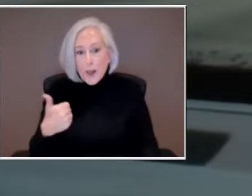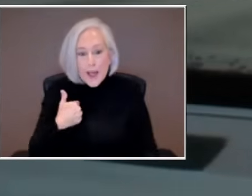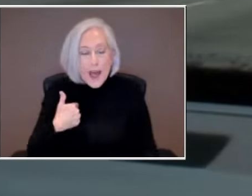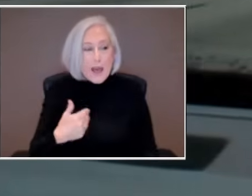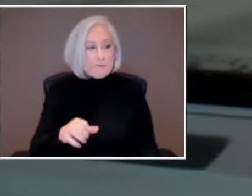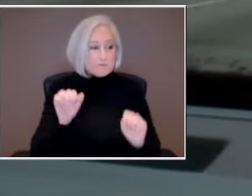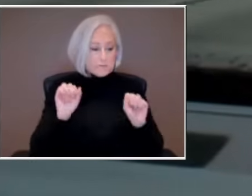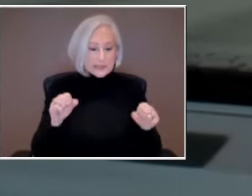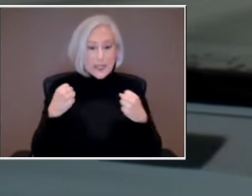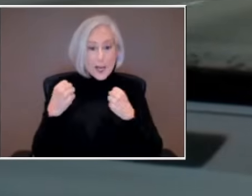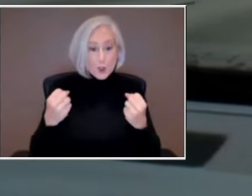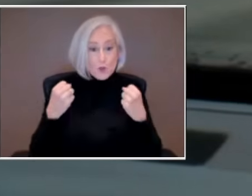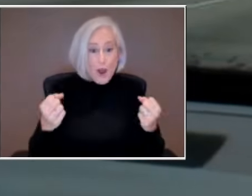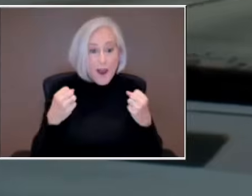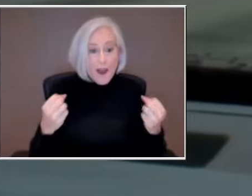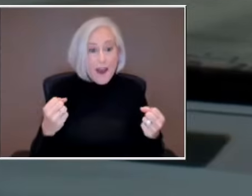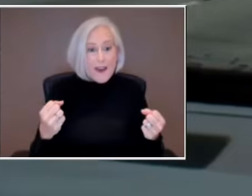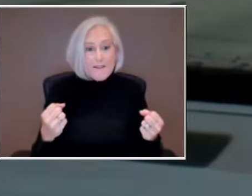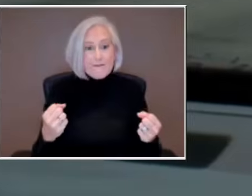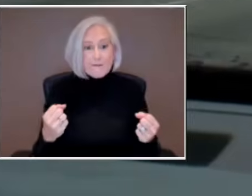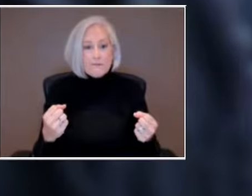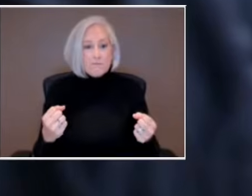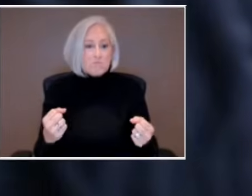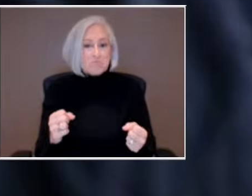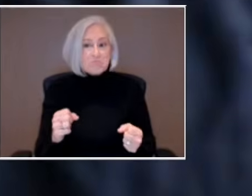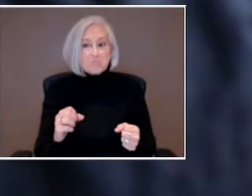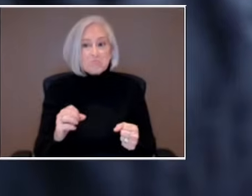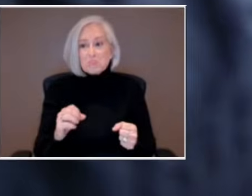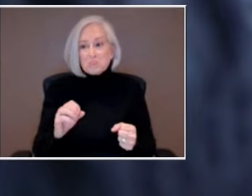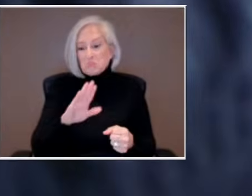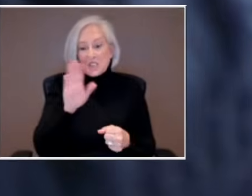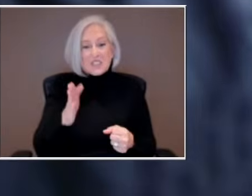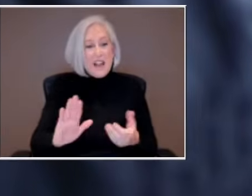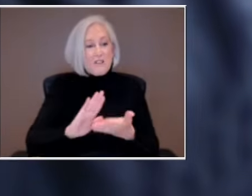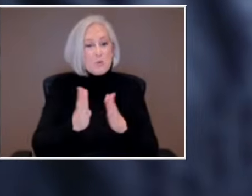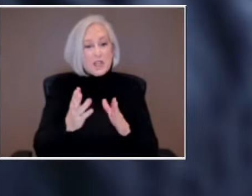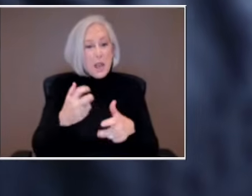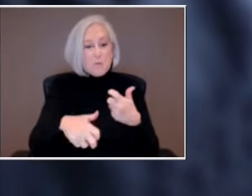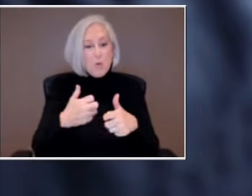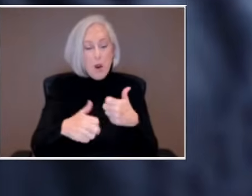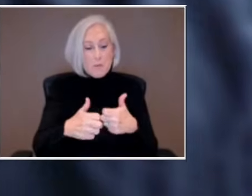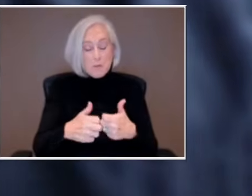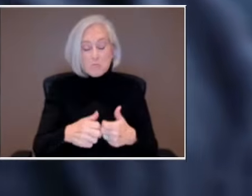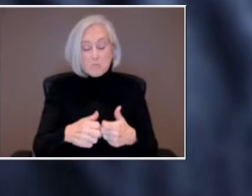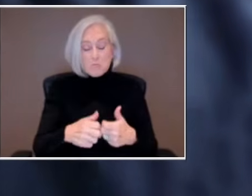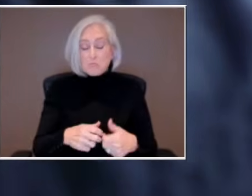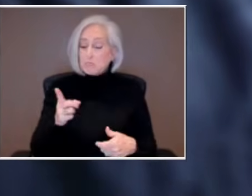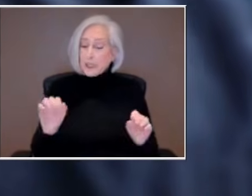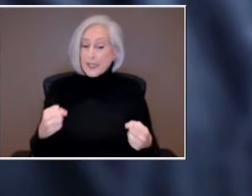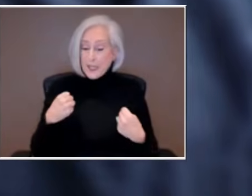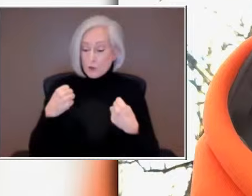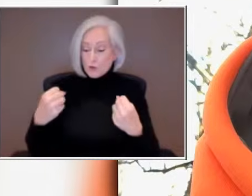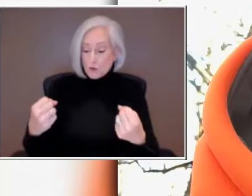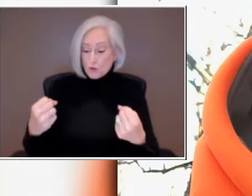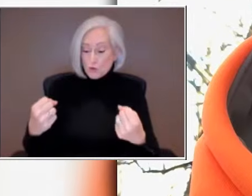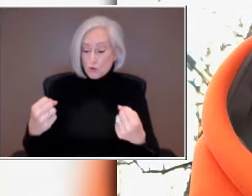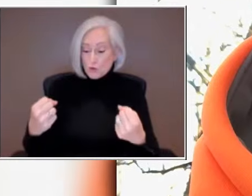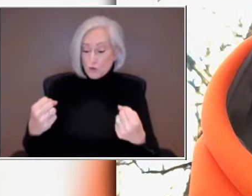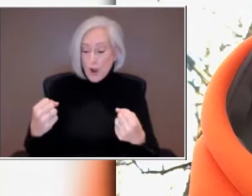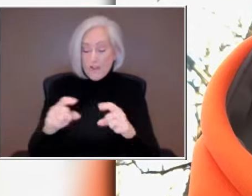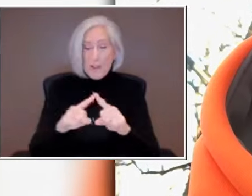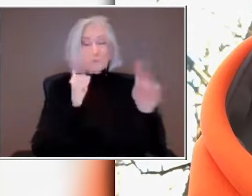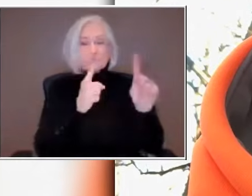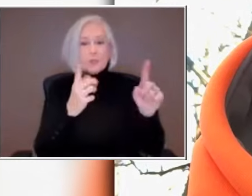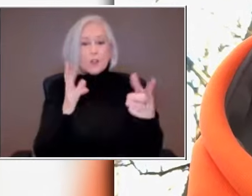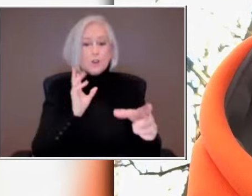of stuff? And like, none of that really came to be a problem. He could drive, but he had hoped to join the military one day. But his